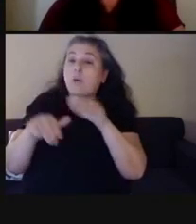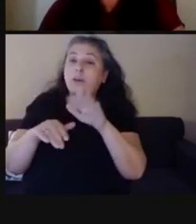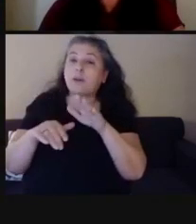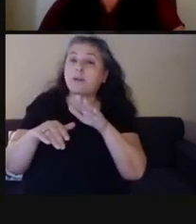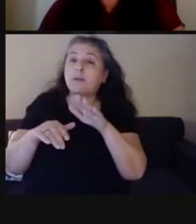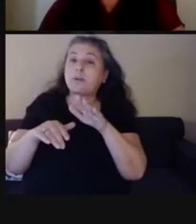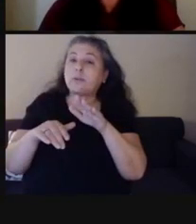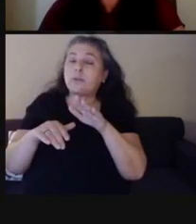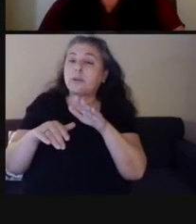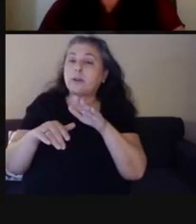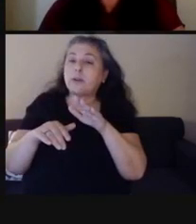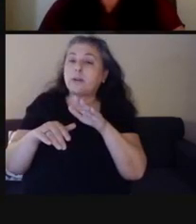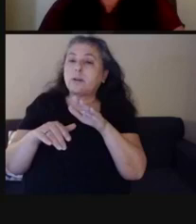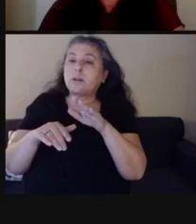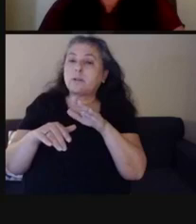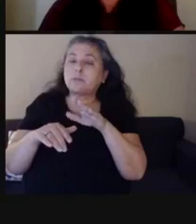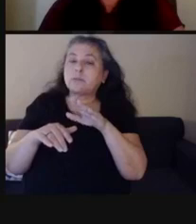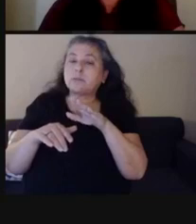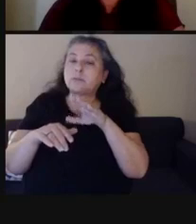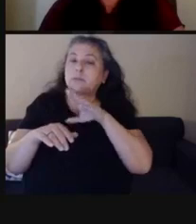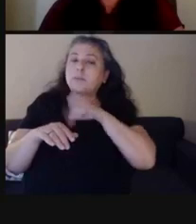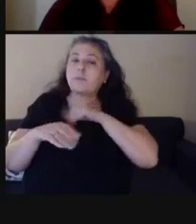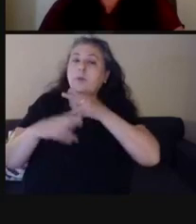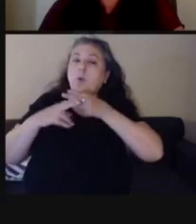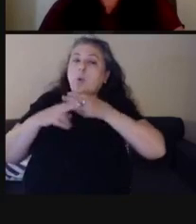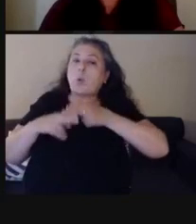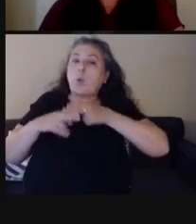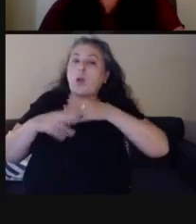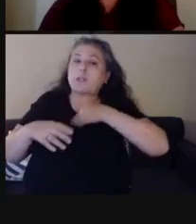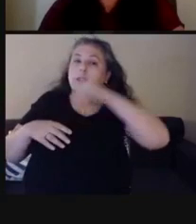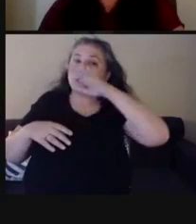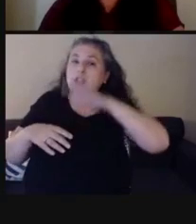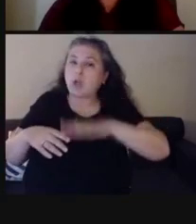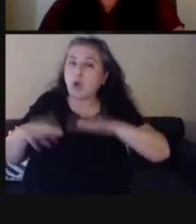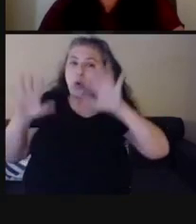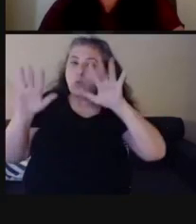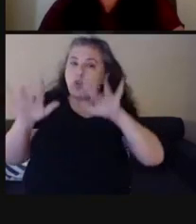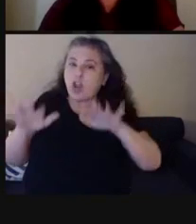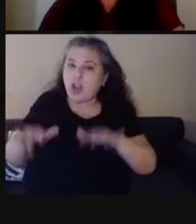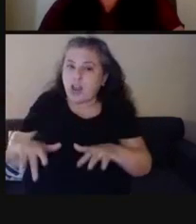weight of large amounts of snow and rain.